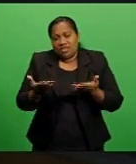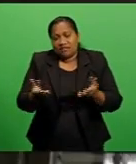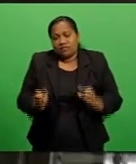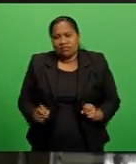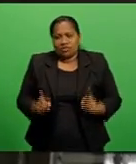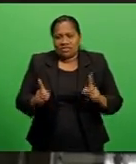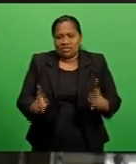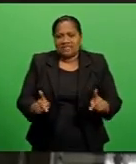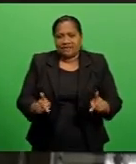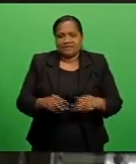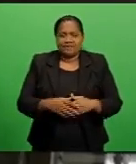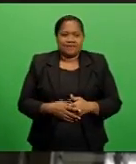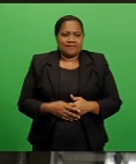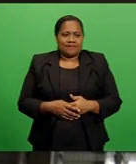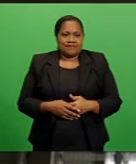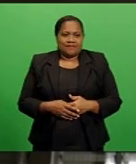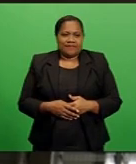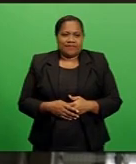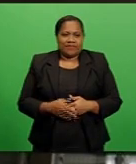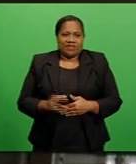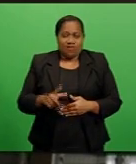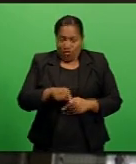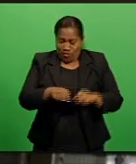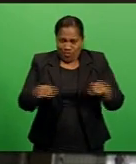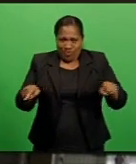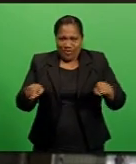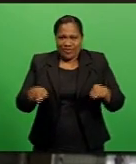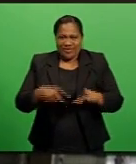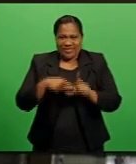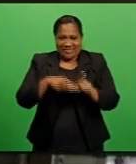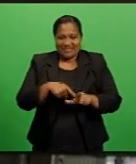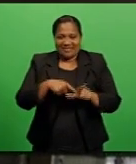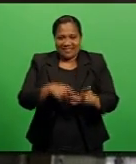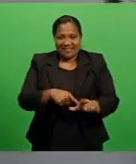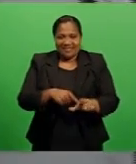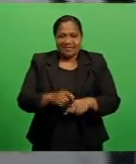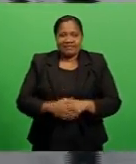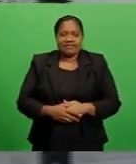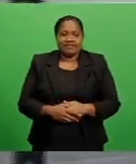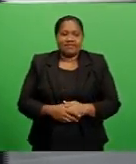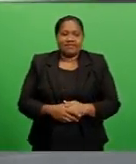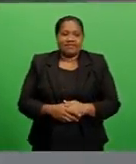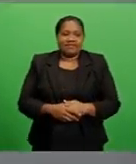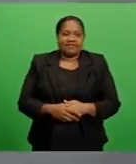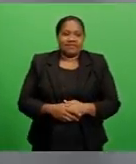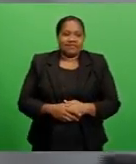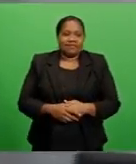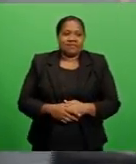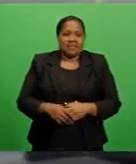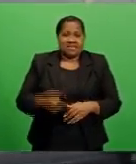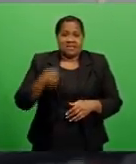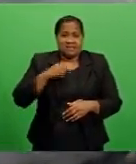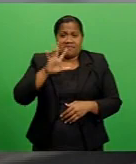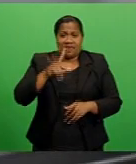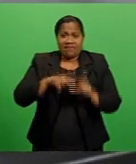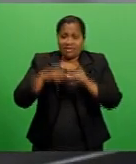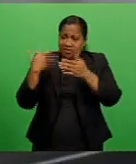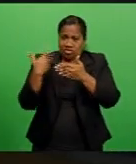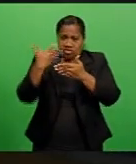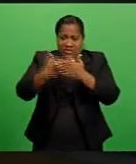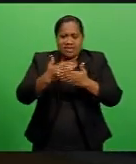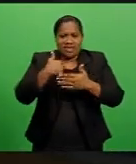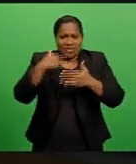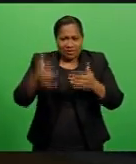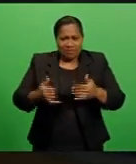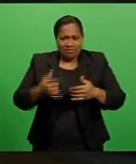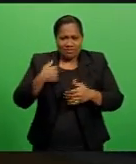to upcoming boxers that spot in the 69 kg division that I've been dominating for the last 5 years. It gives them